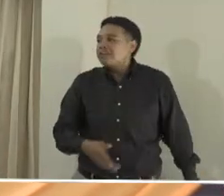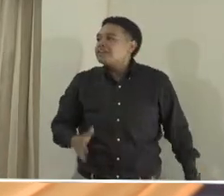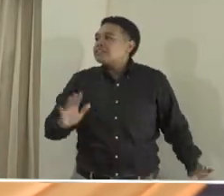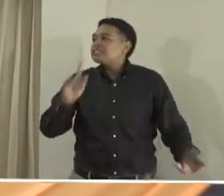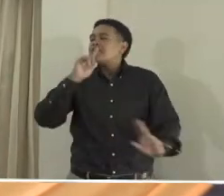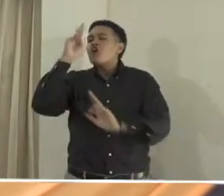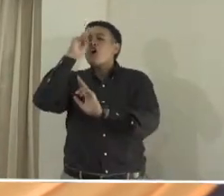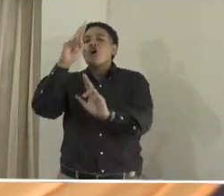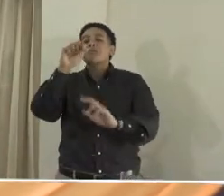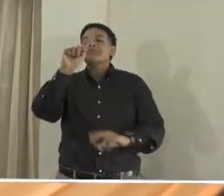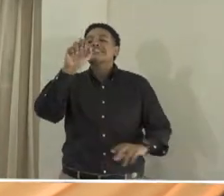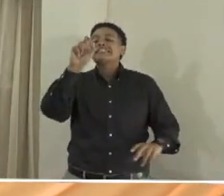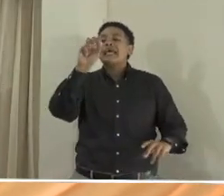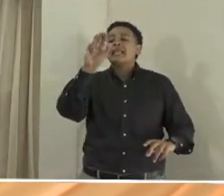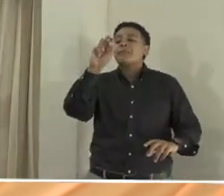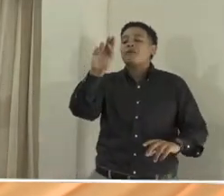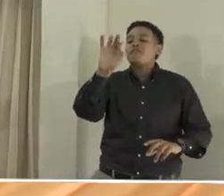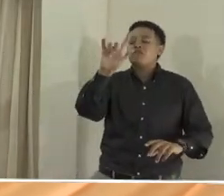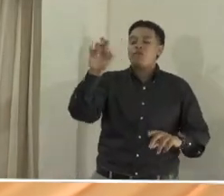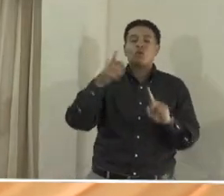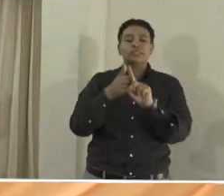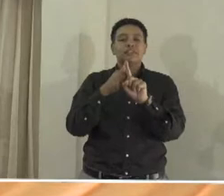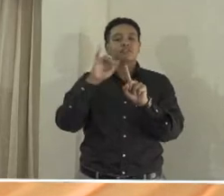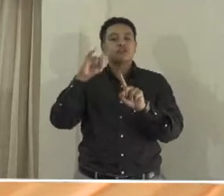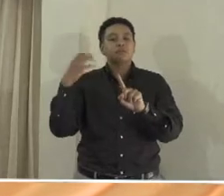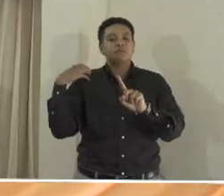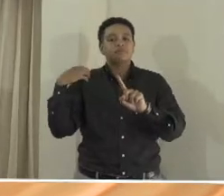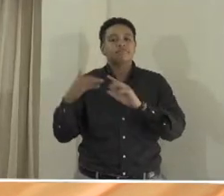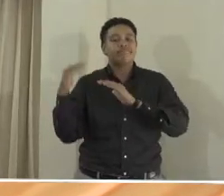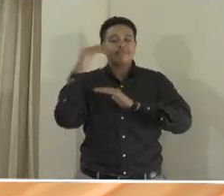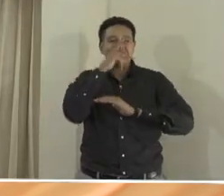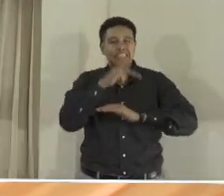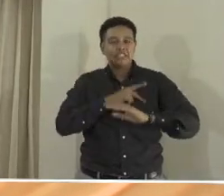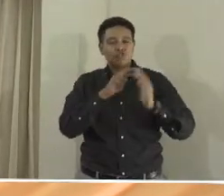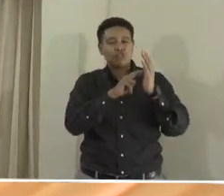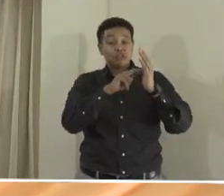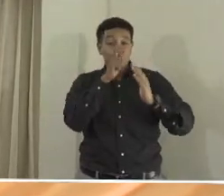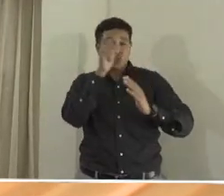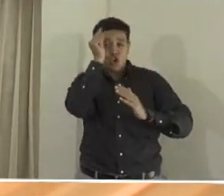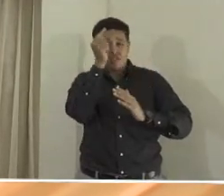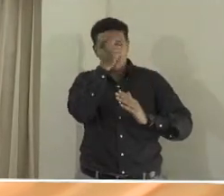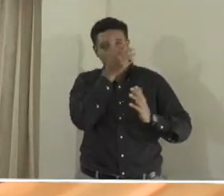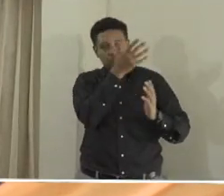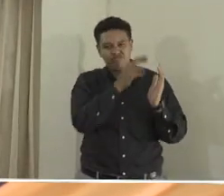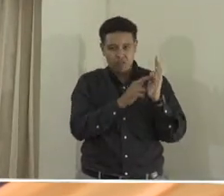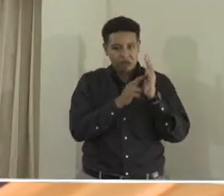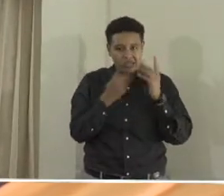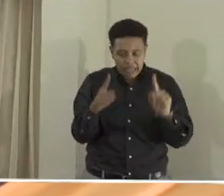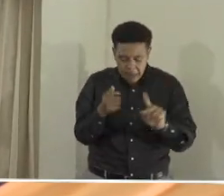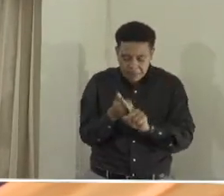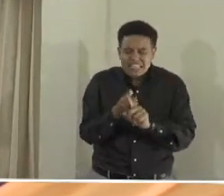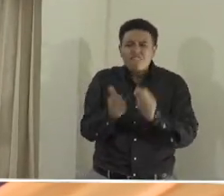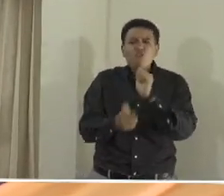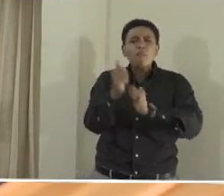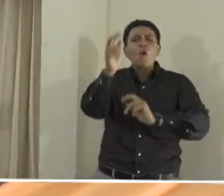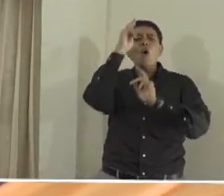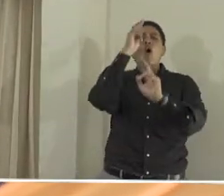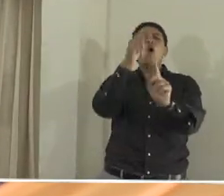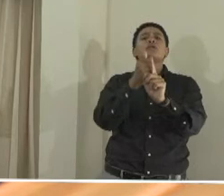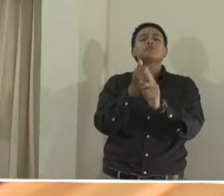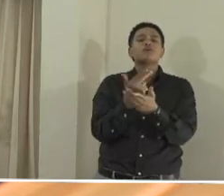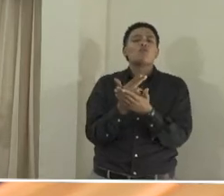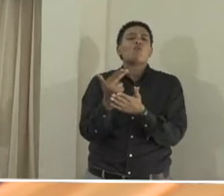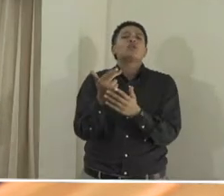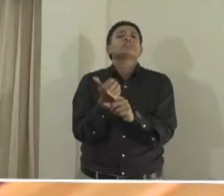Honorable Stedman Fuller, Custis of Kingston, representing His Excellency the Governor General. The Most Honorable